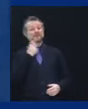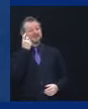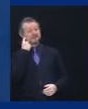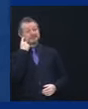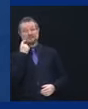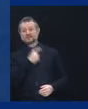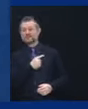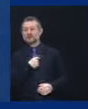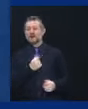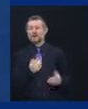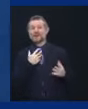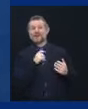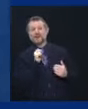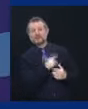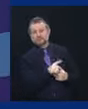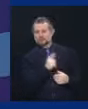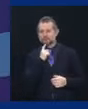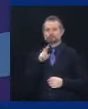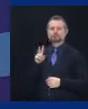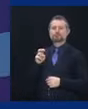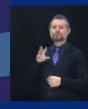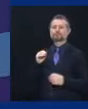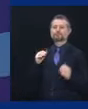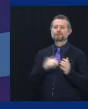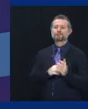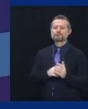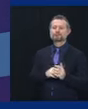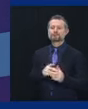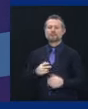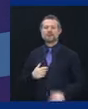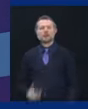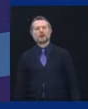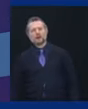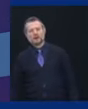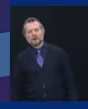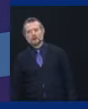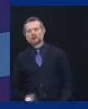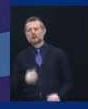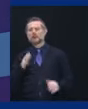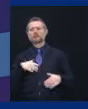next week. It's 250,000 again. So it didn't go up.